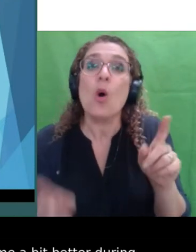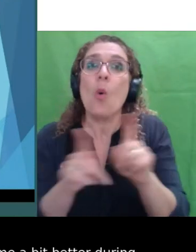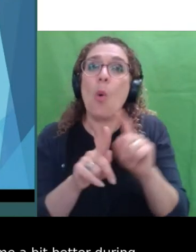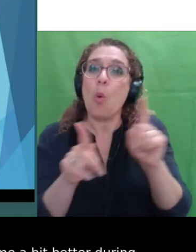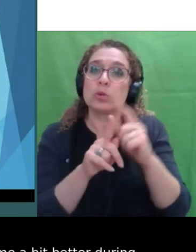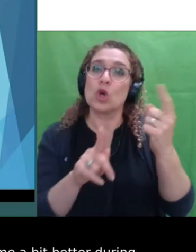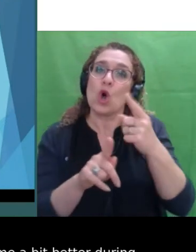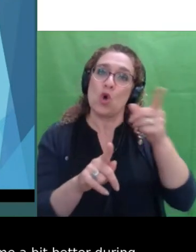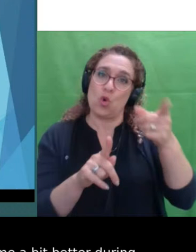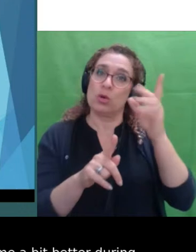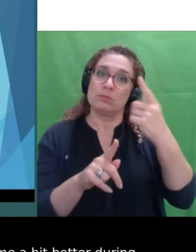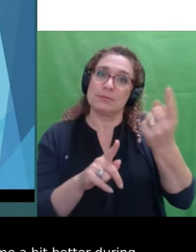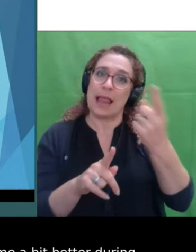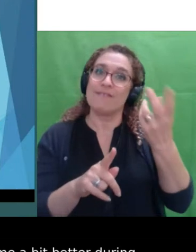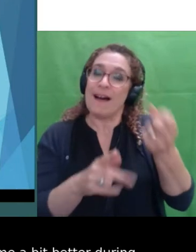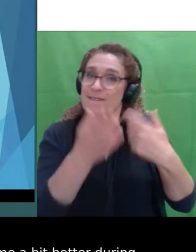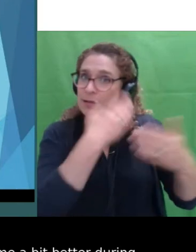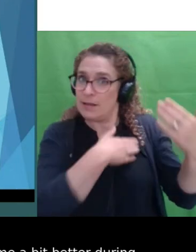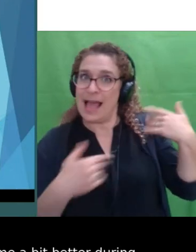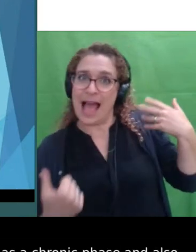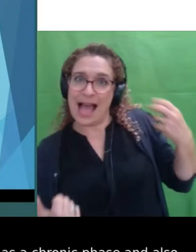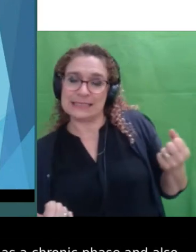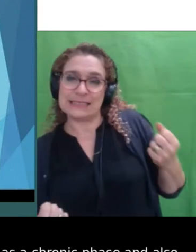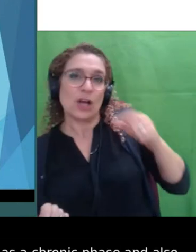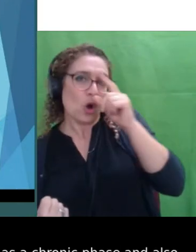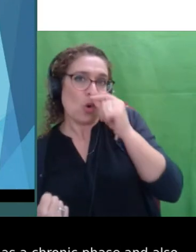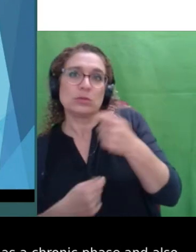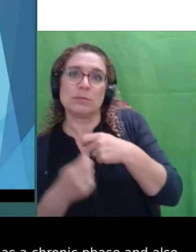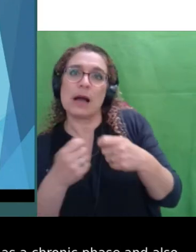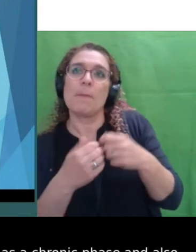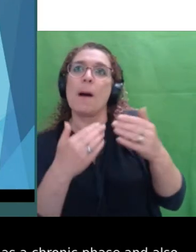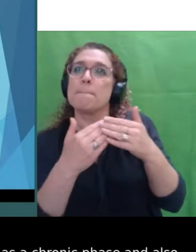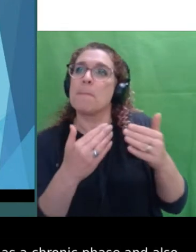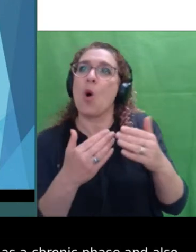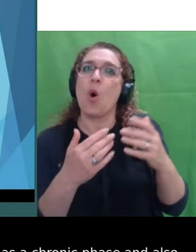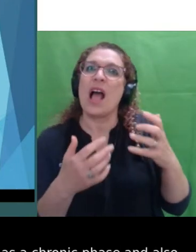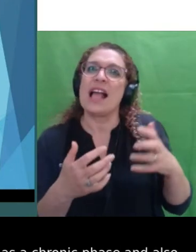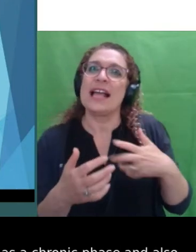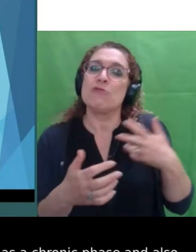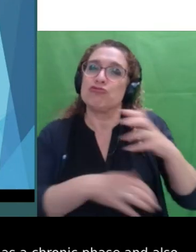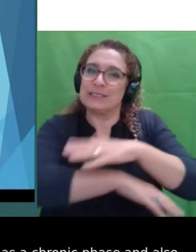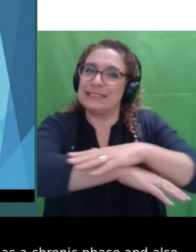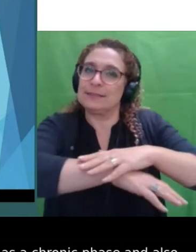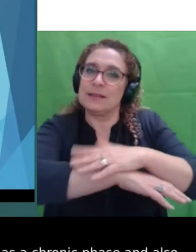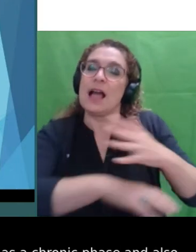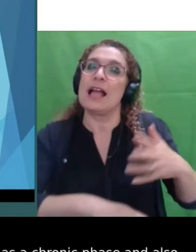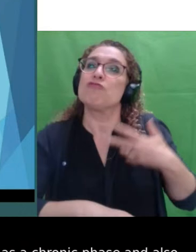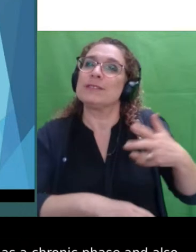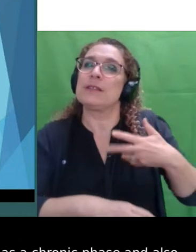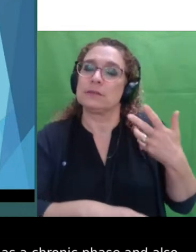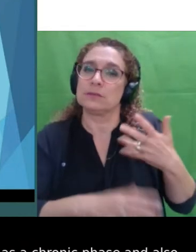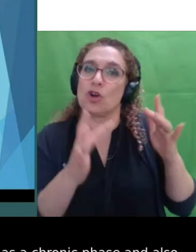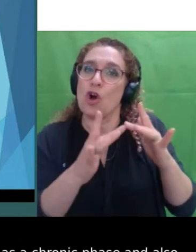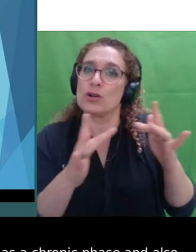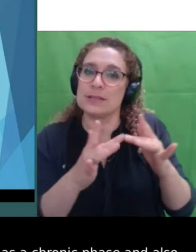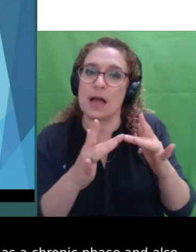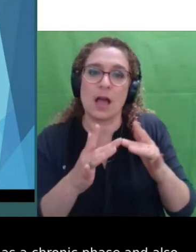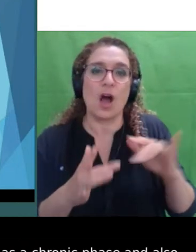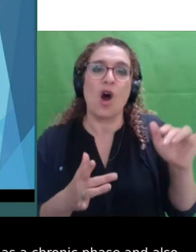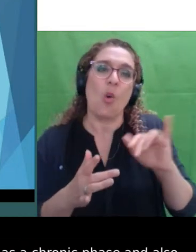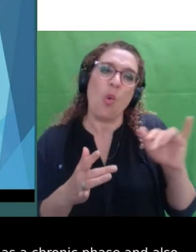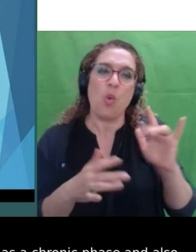of atopic eczema are more susceptible to irritant contact dermatitis and sometimes people even call that sensitive